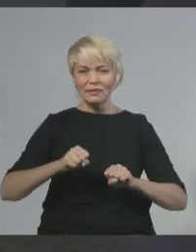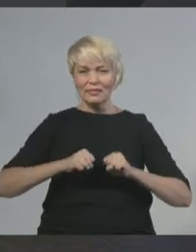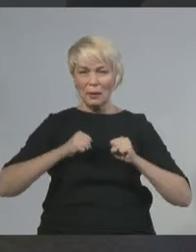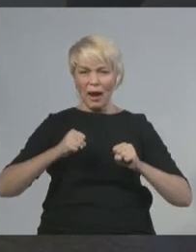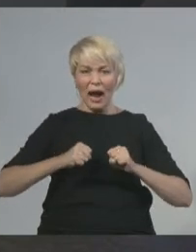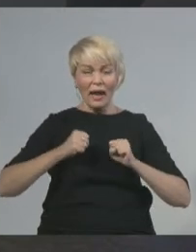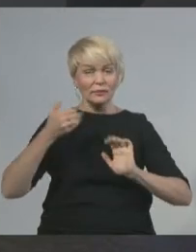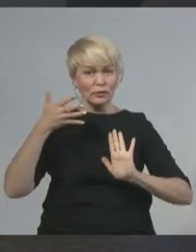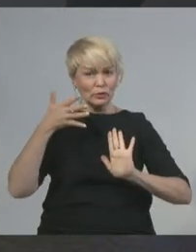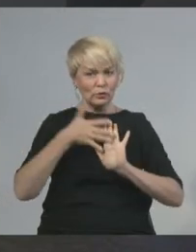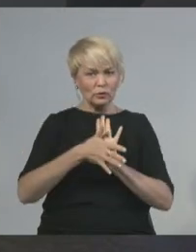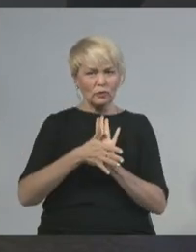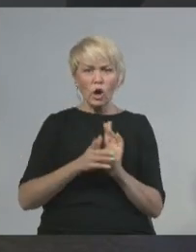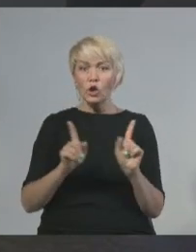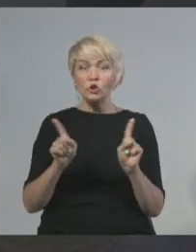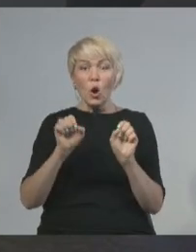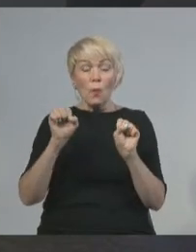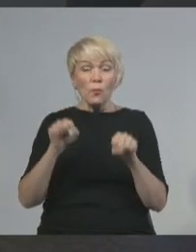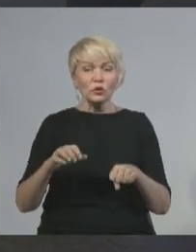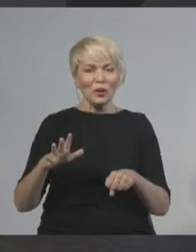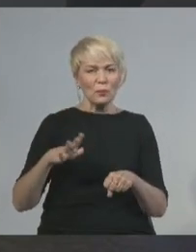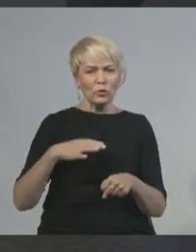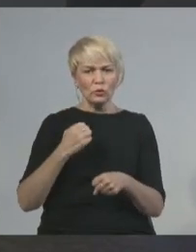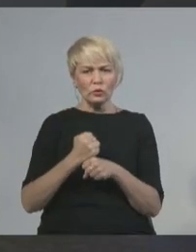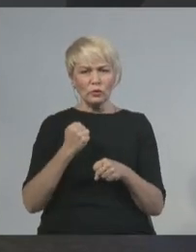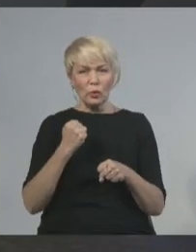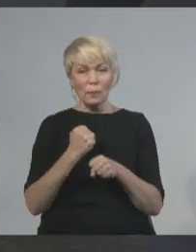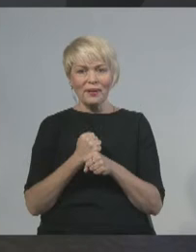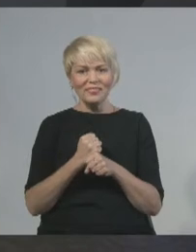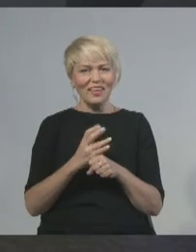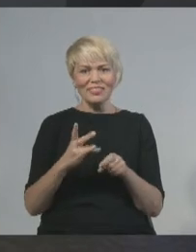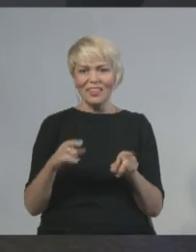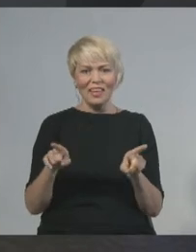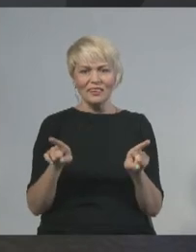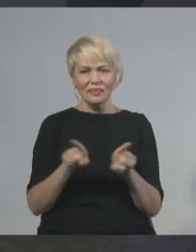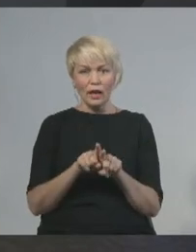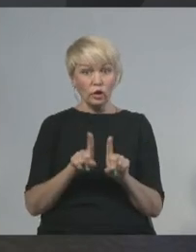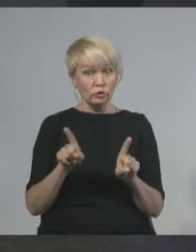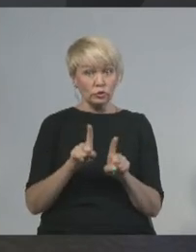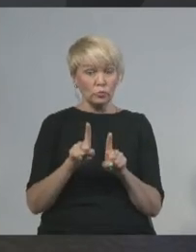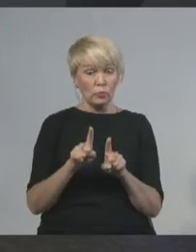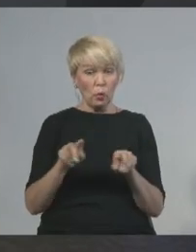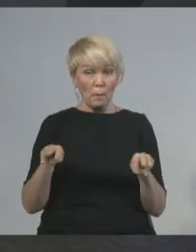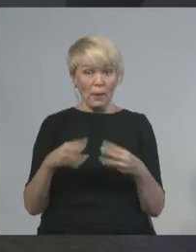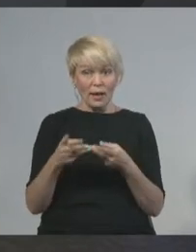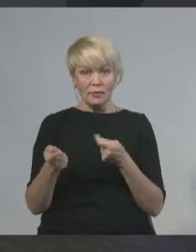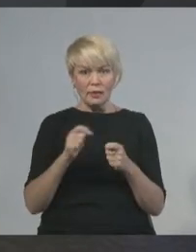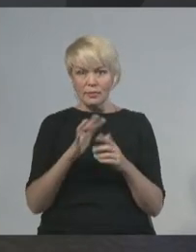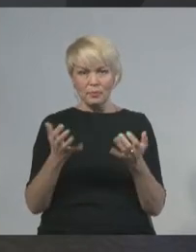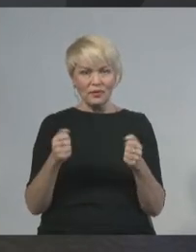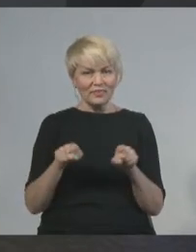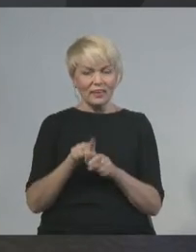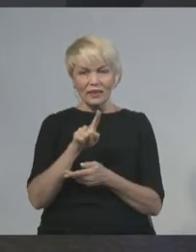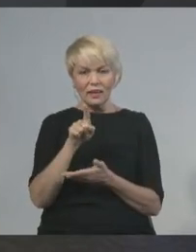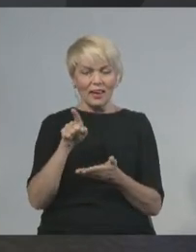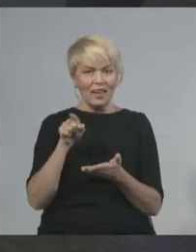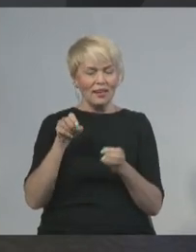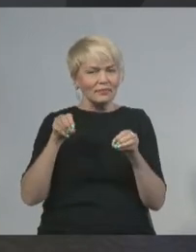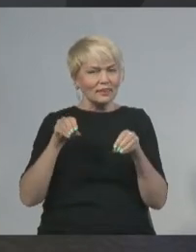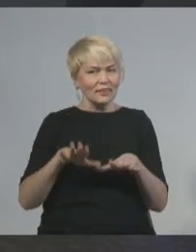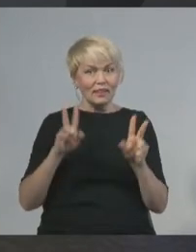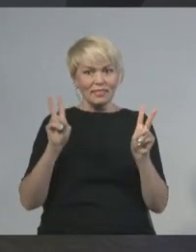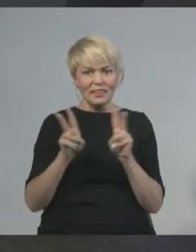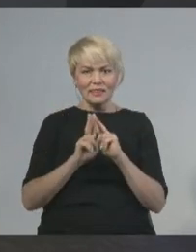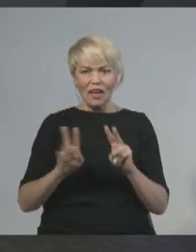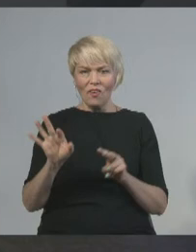and you really try to understand what can go what uh could what went wrong and why the